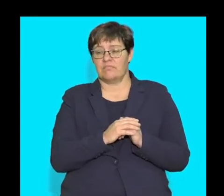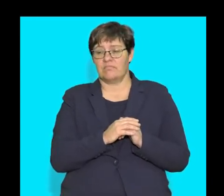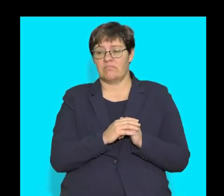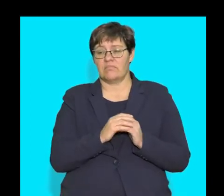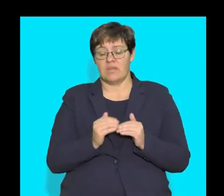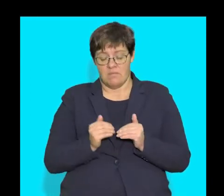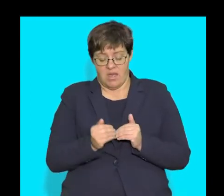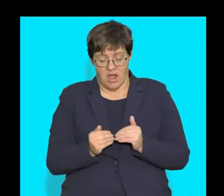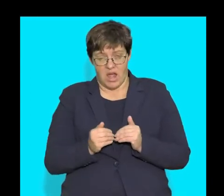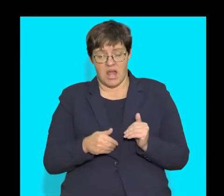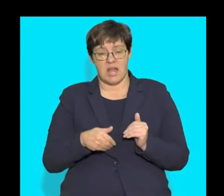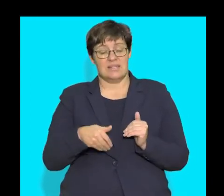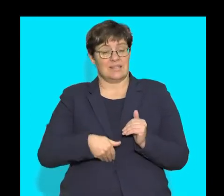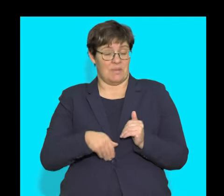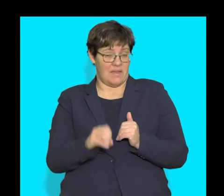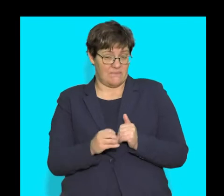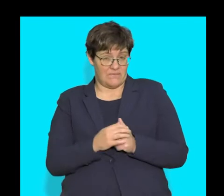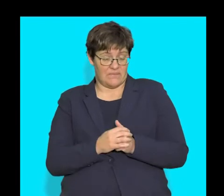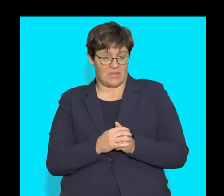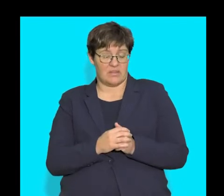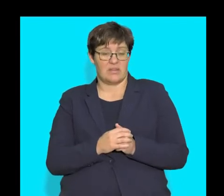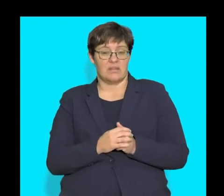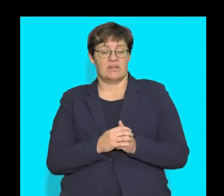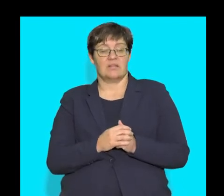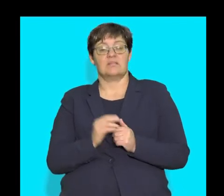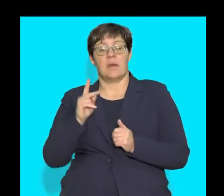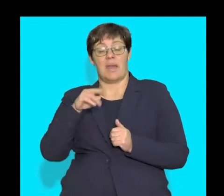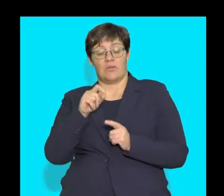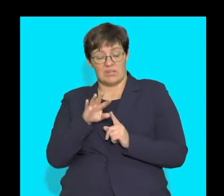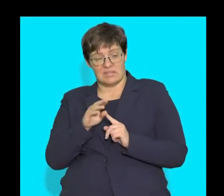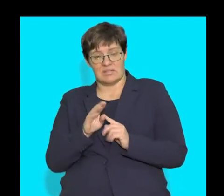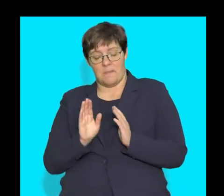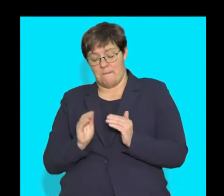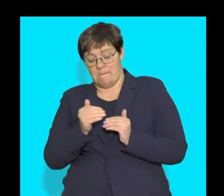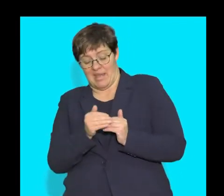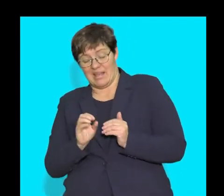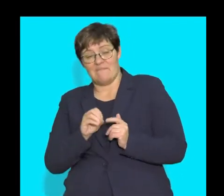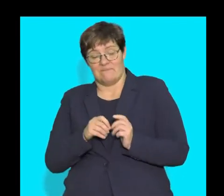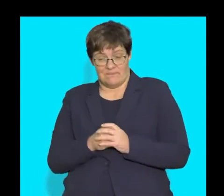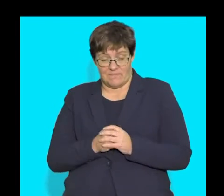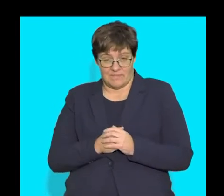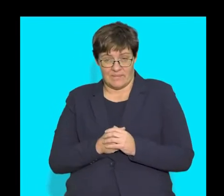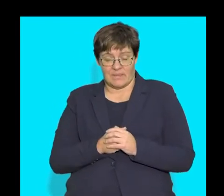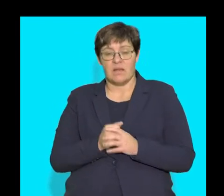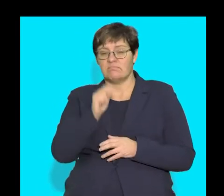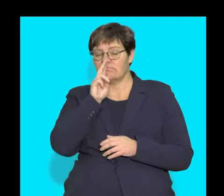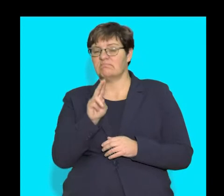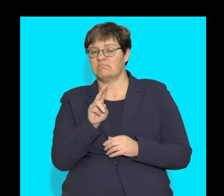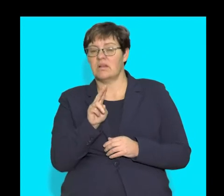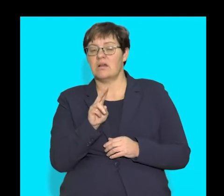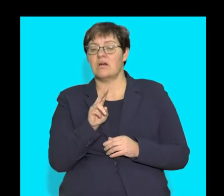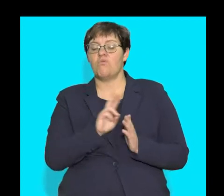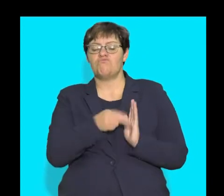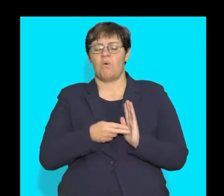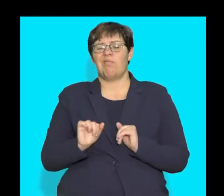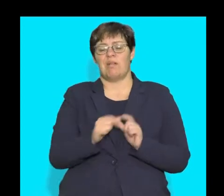but in front of the stomach. You'll find that we've got the pancreas sitting at the back. Let's move on to unpacking the role